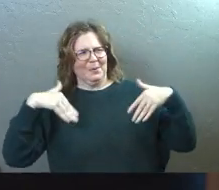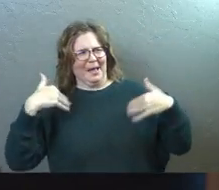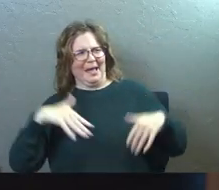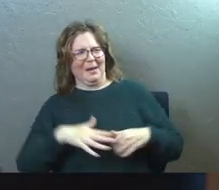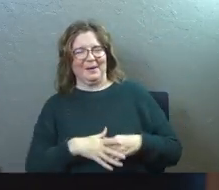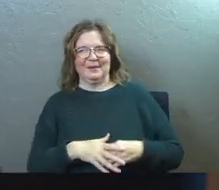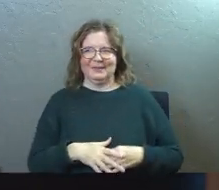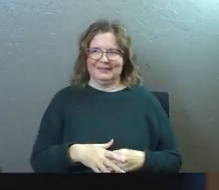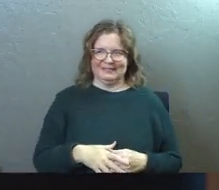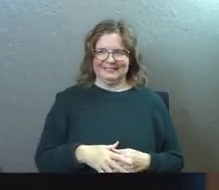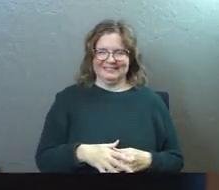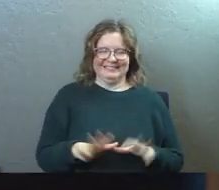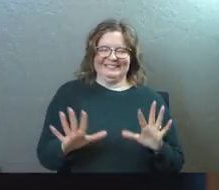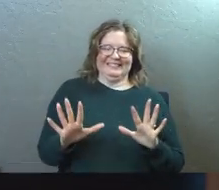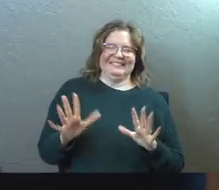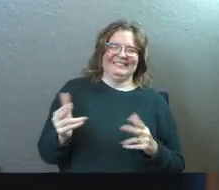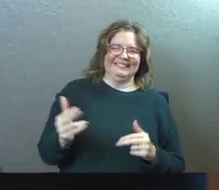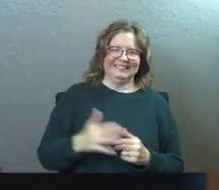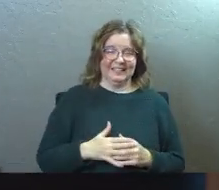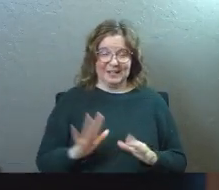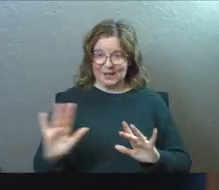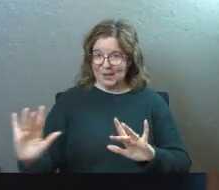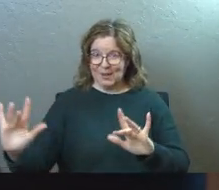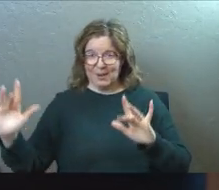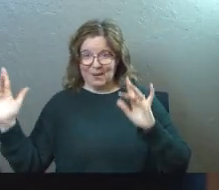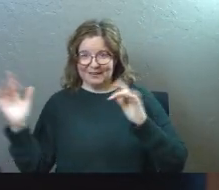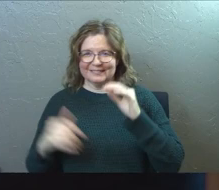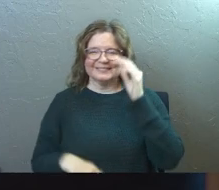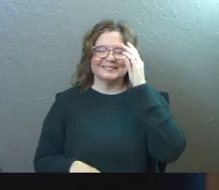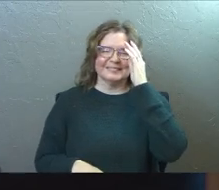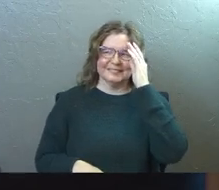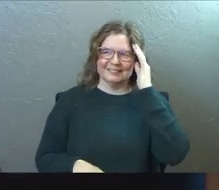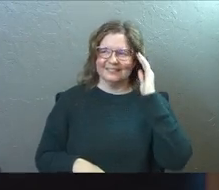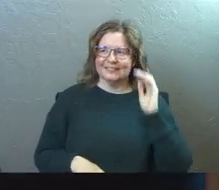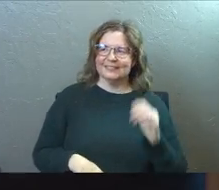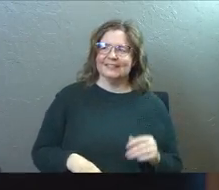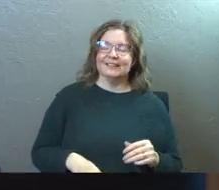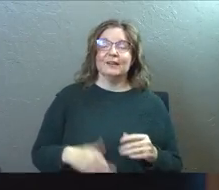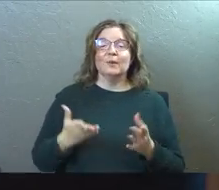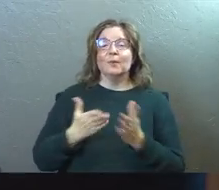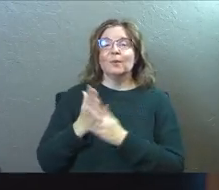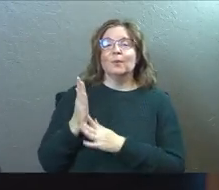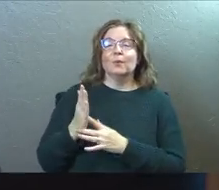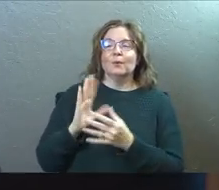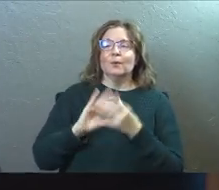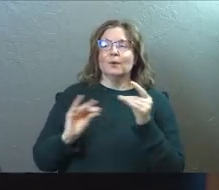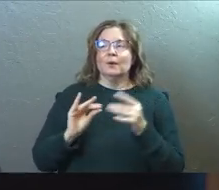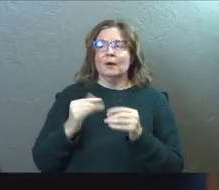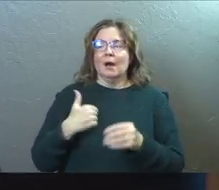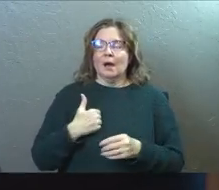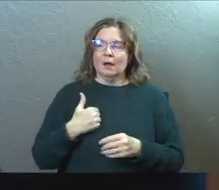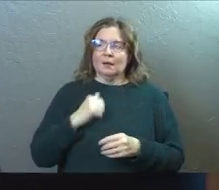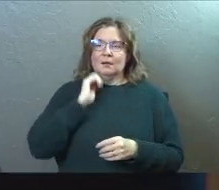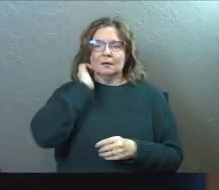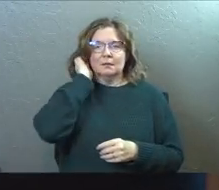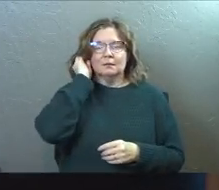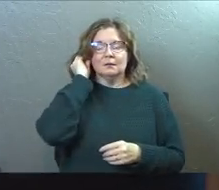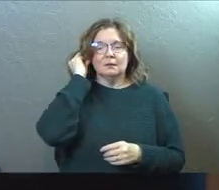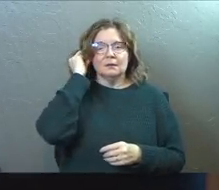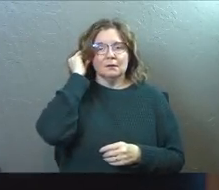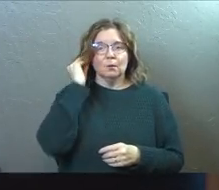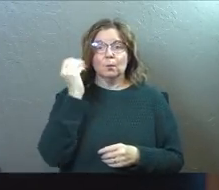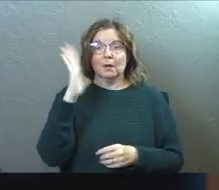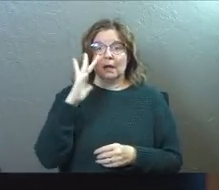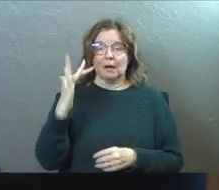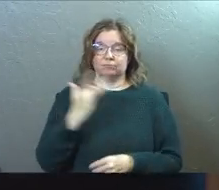Wow! You're just glowing. Like Moses. When we went through the thing, what God kept